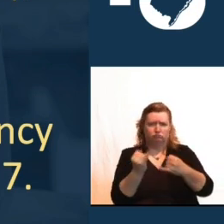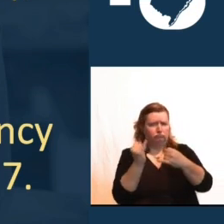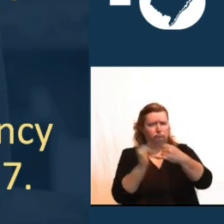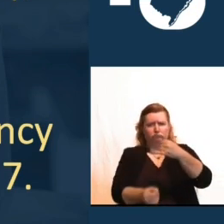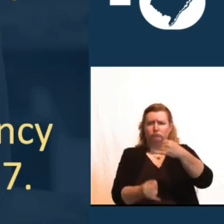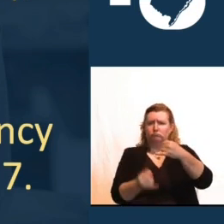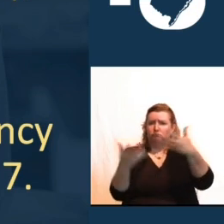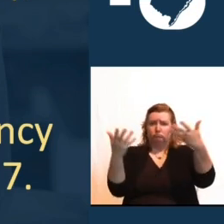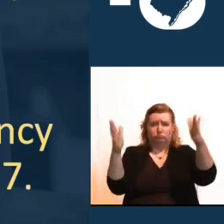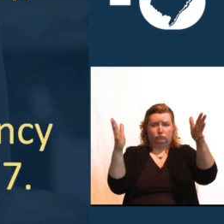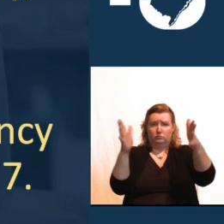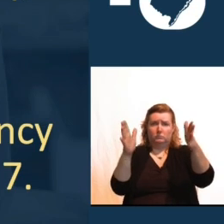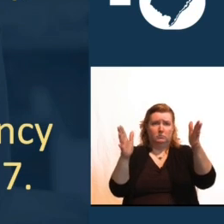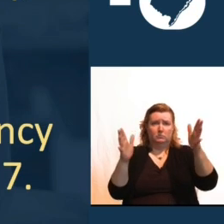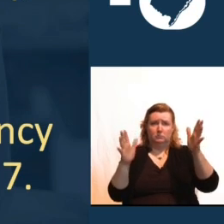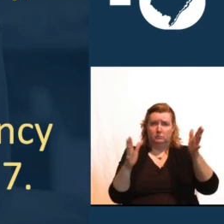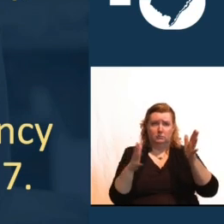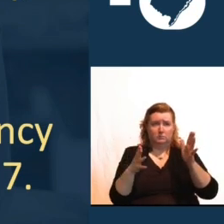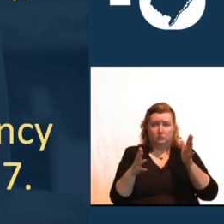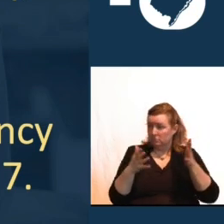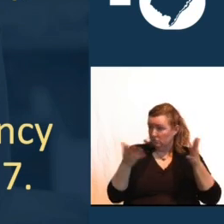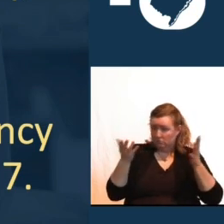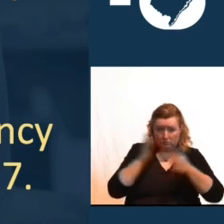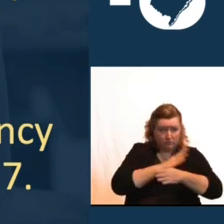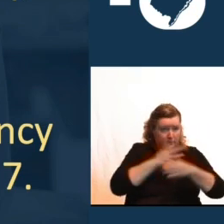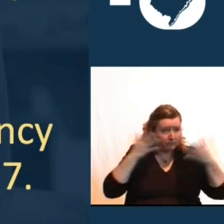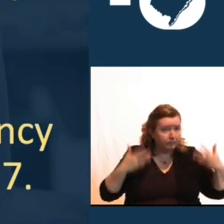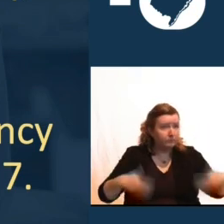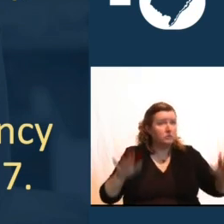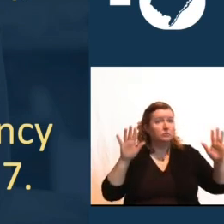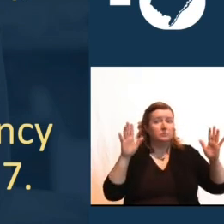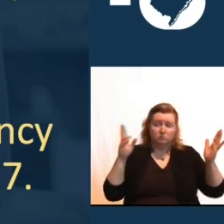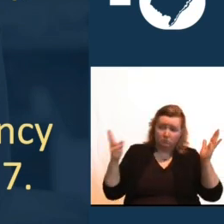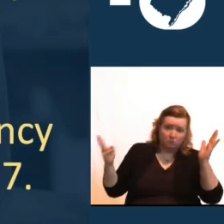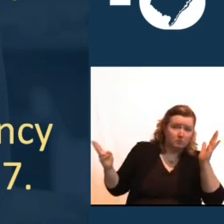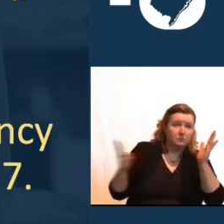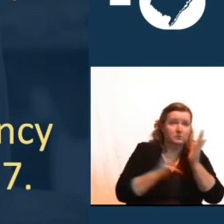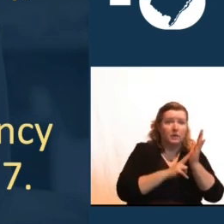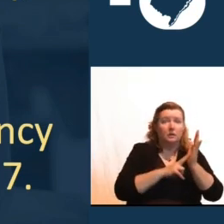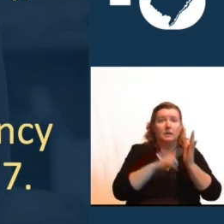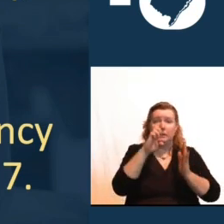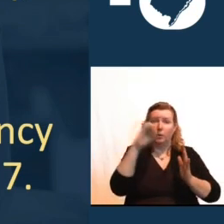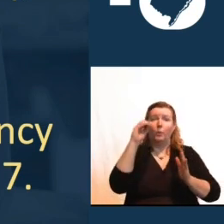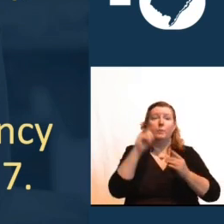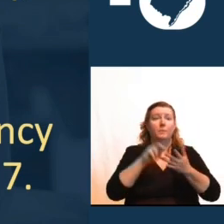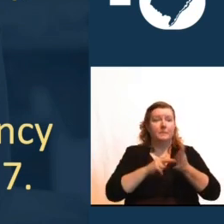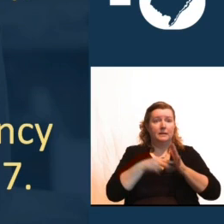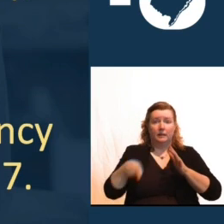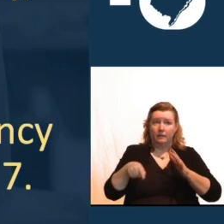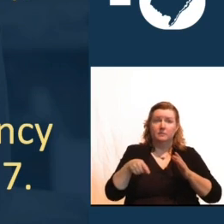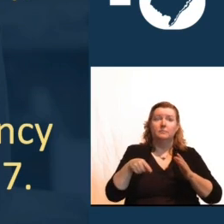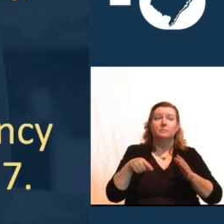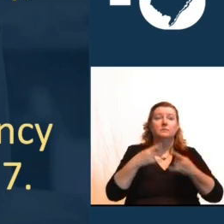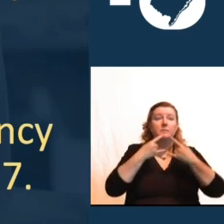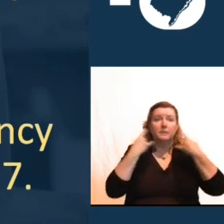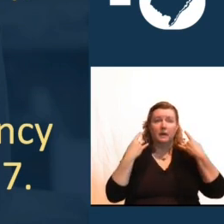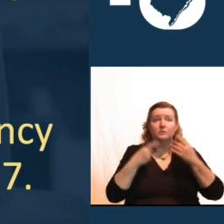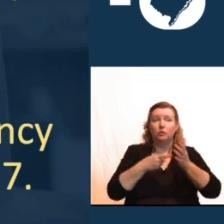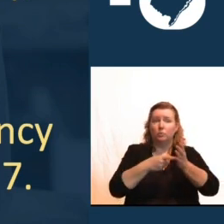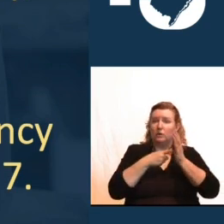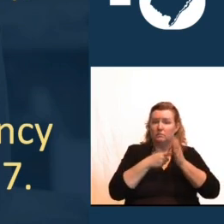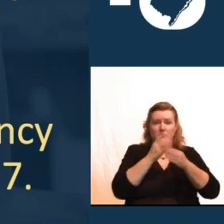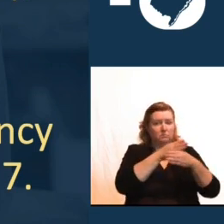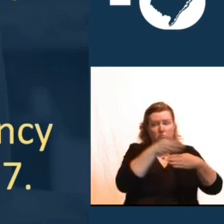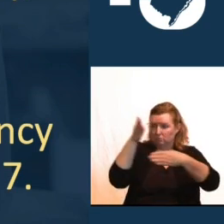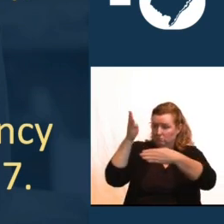Monday, this coming Monday, March 7th, lift the public health emergency that I declared in January when Omicron was hitting